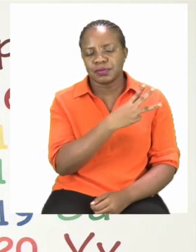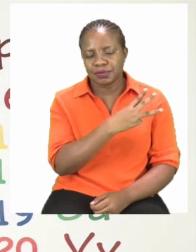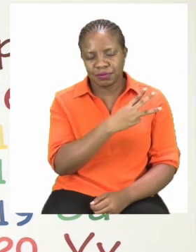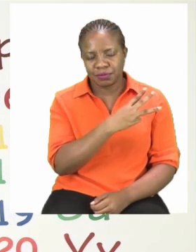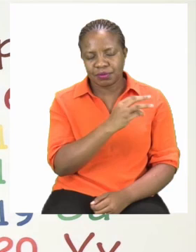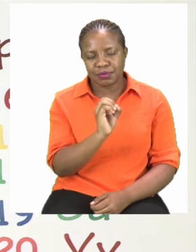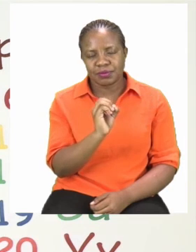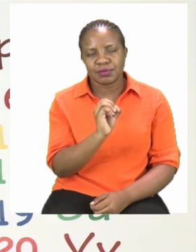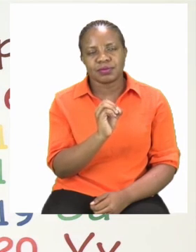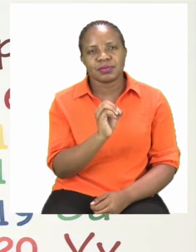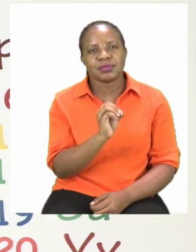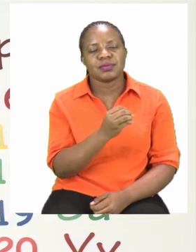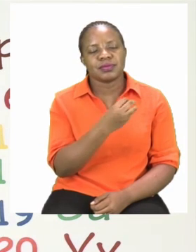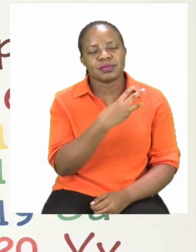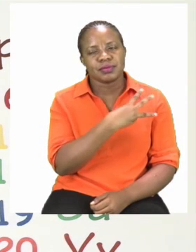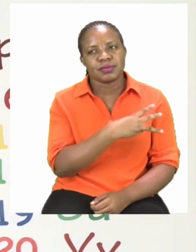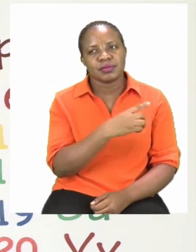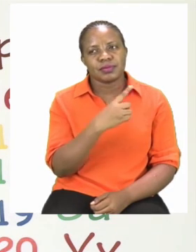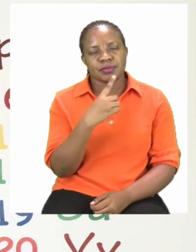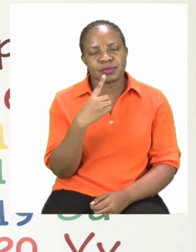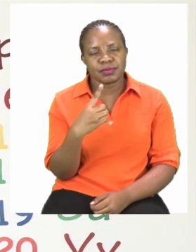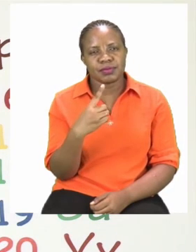30, 31,